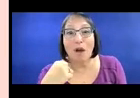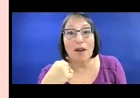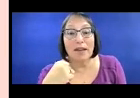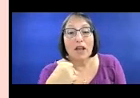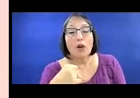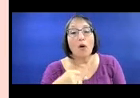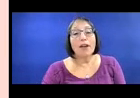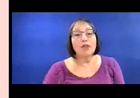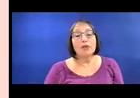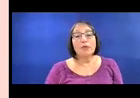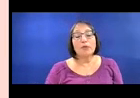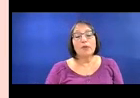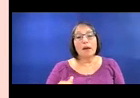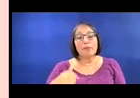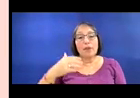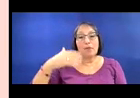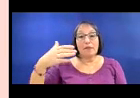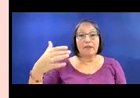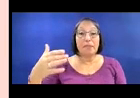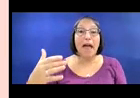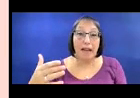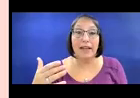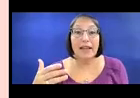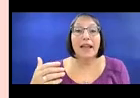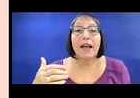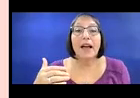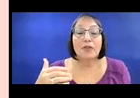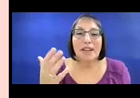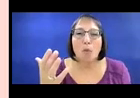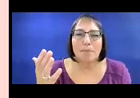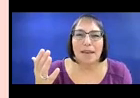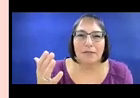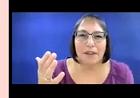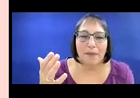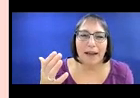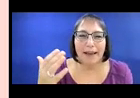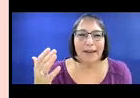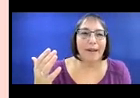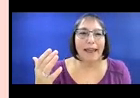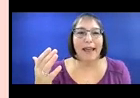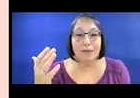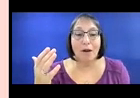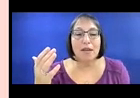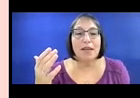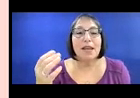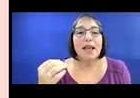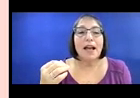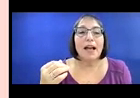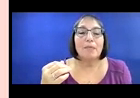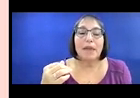and respond. So, I do intermittent feedback. I do like a one-minute feedback, you know, hey, how's it going?